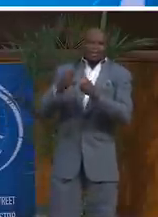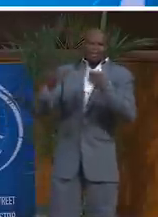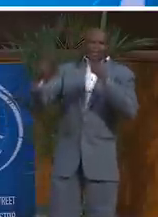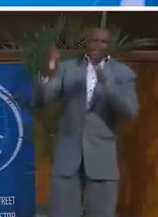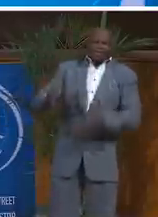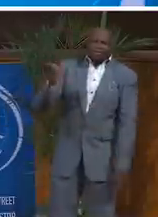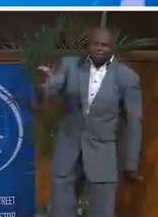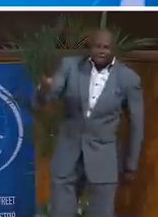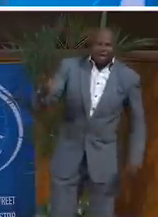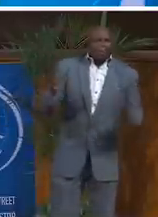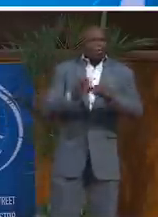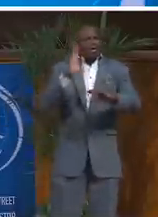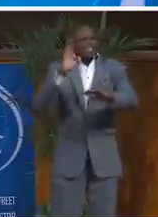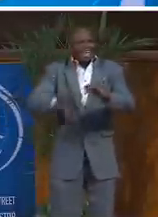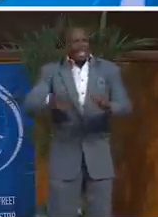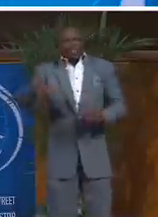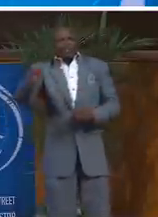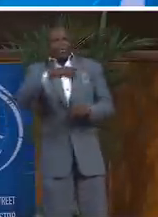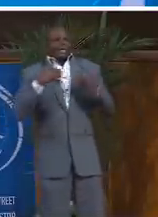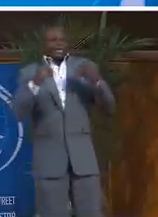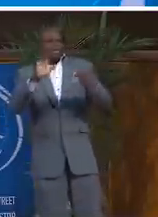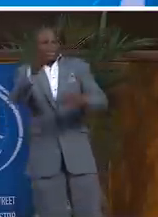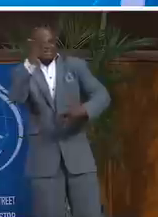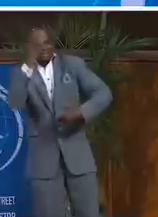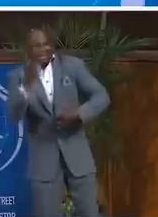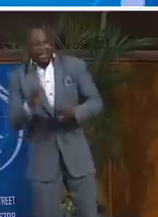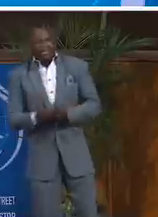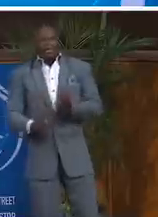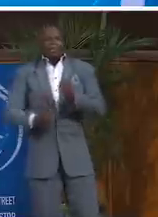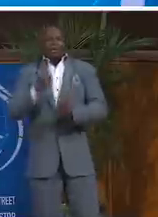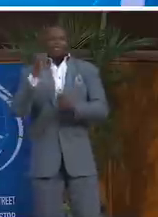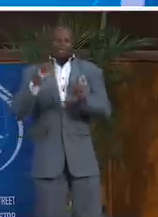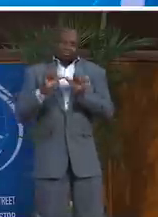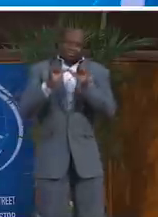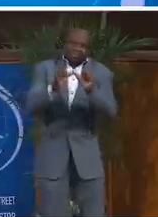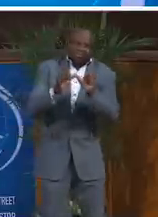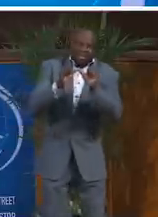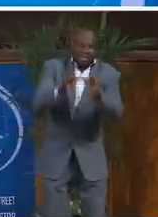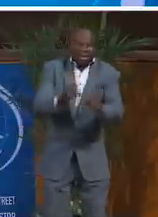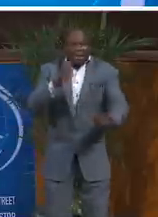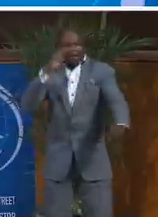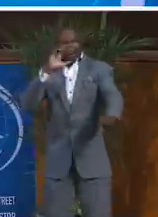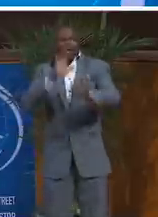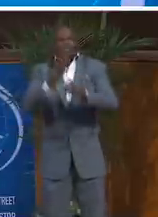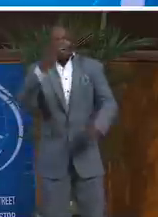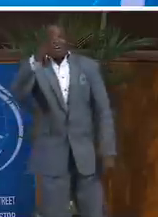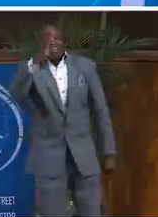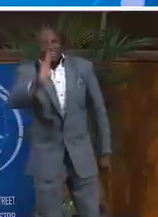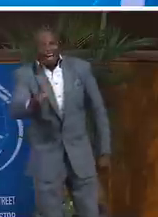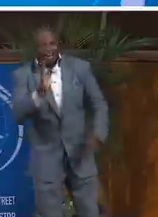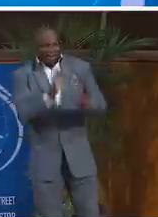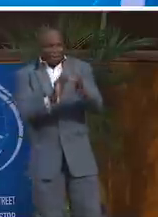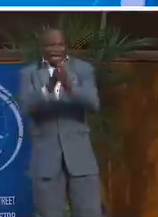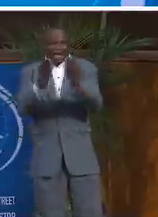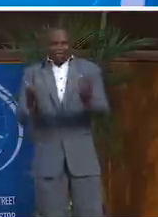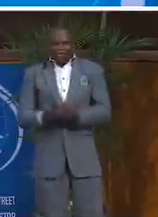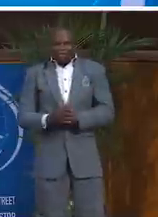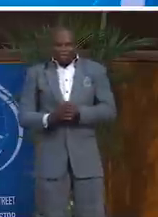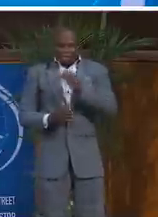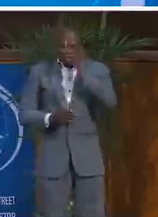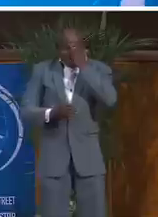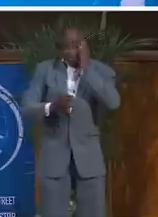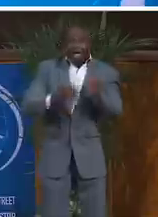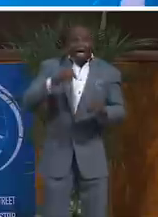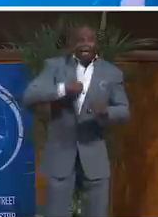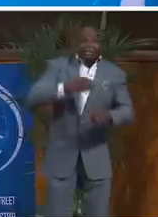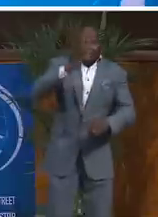enemies. More than you'll be healed of your sickness. The most consistent promise of God in the Bible is that